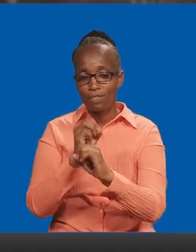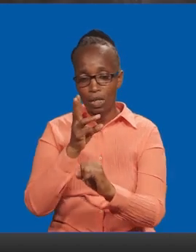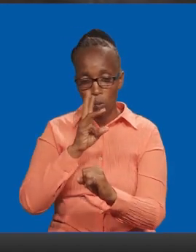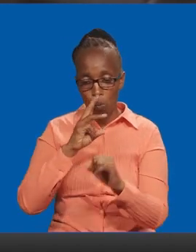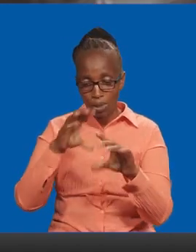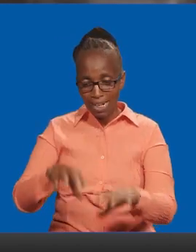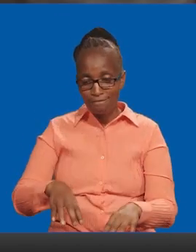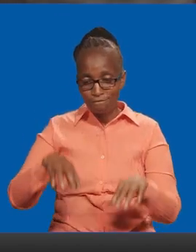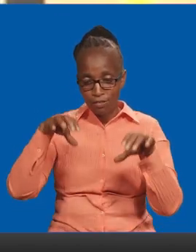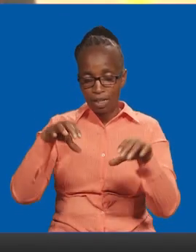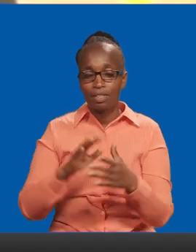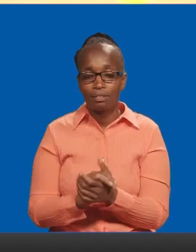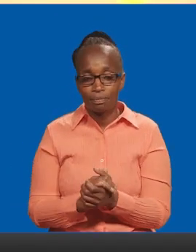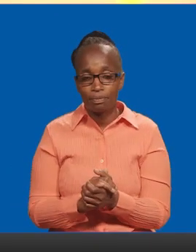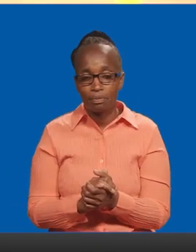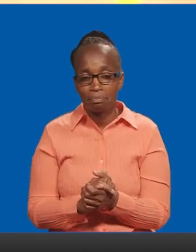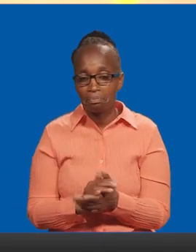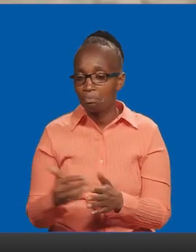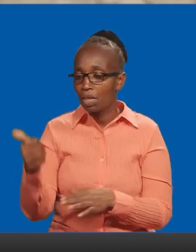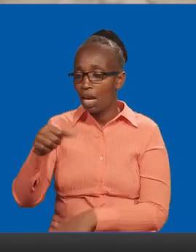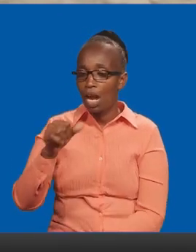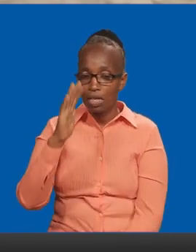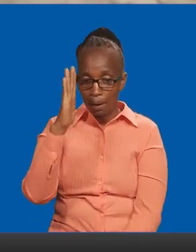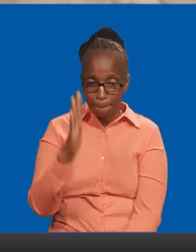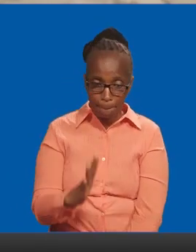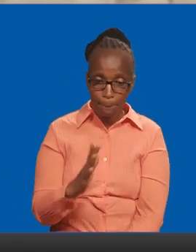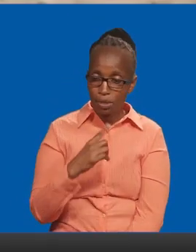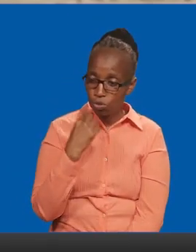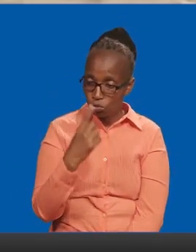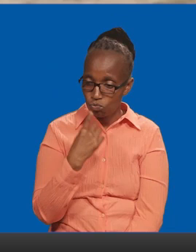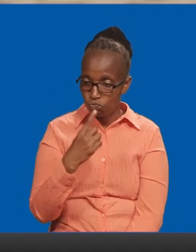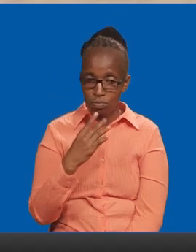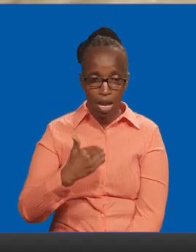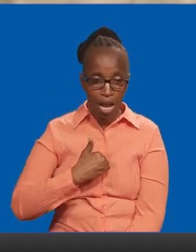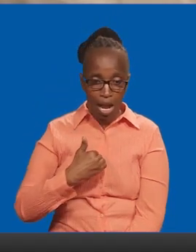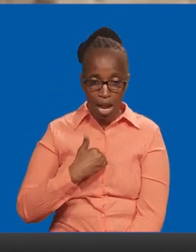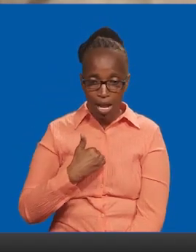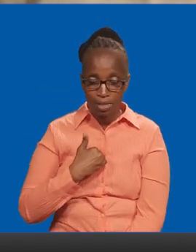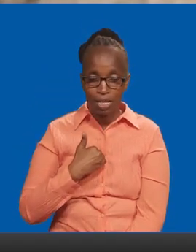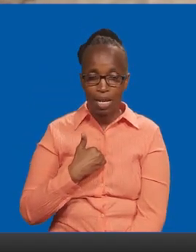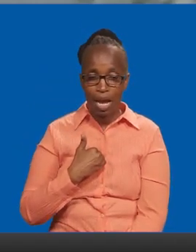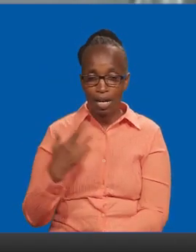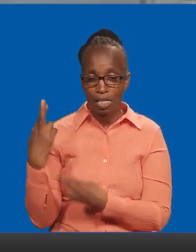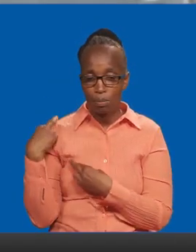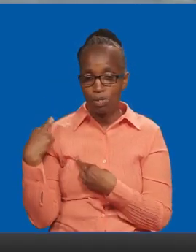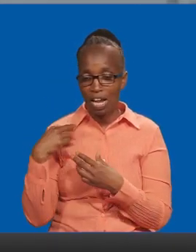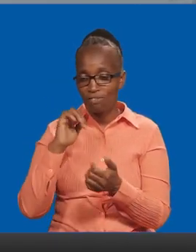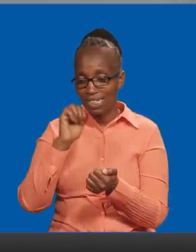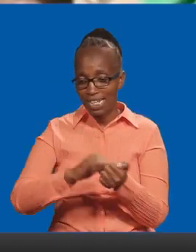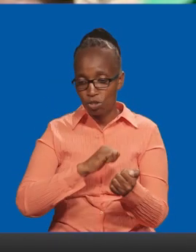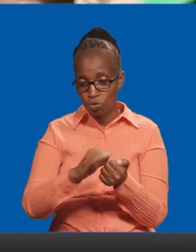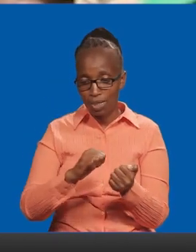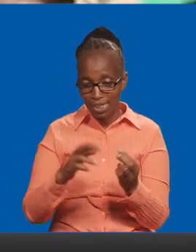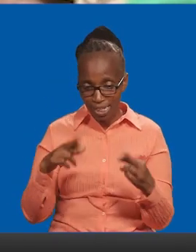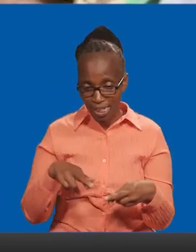of preventing flooding in the county. Fadhali yeyote ambaye anachukua jukumu ya